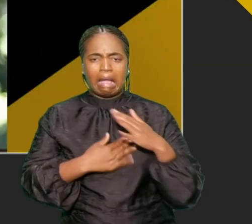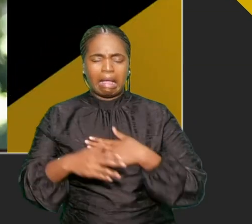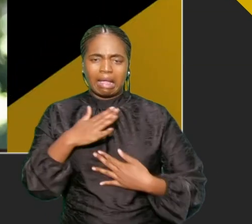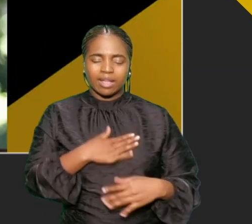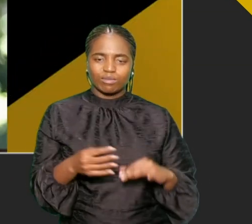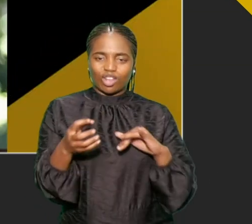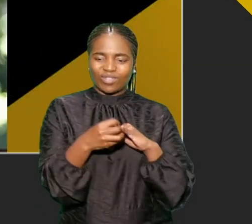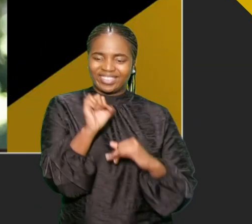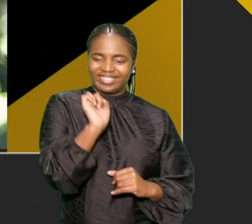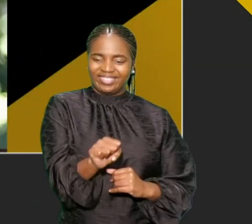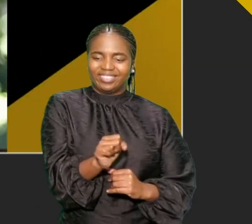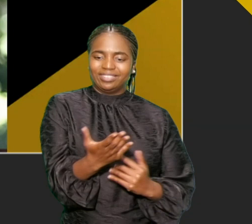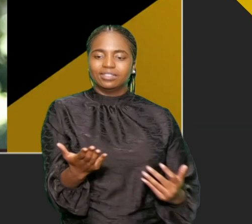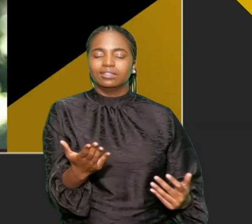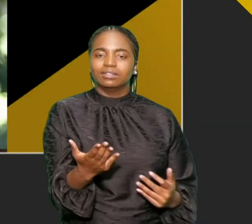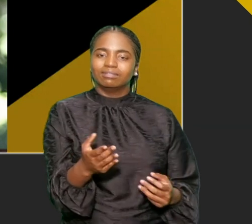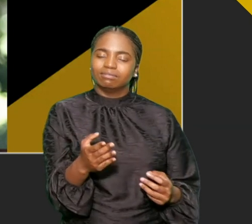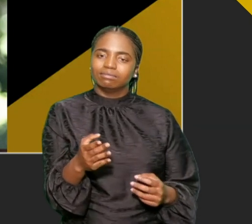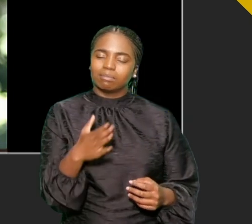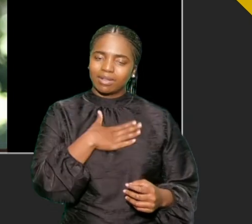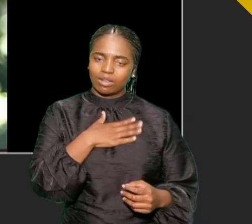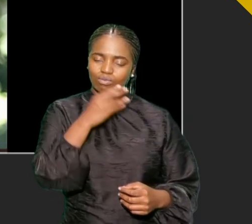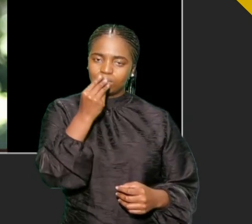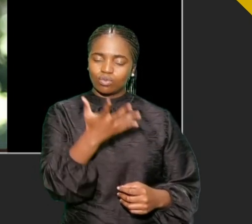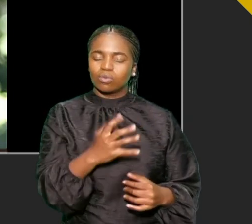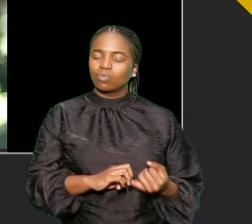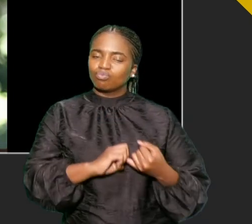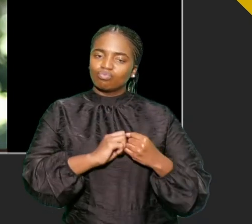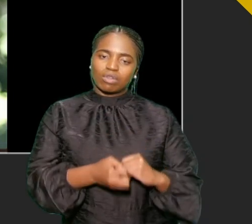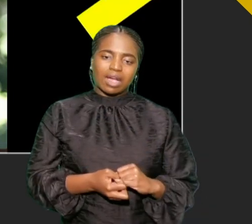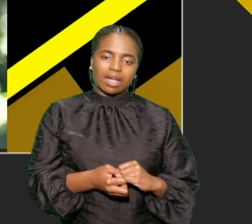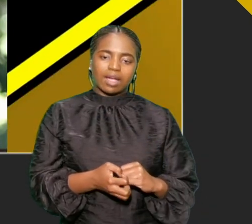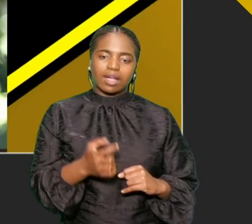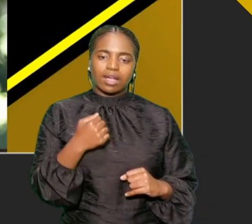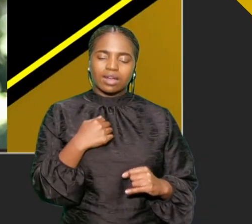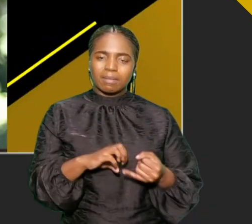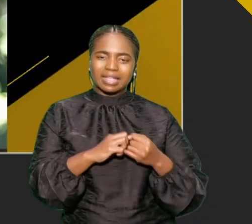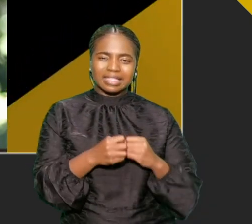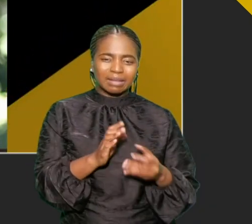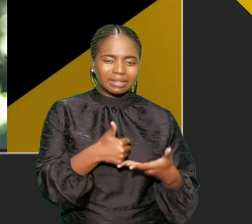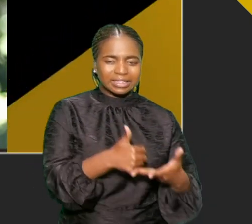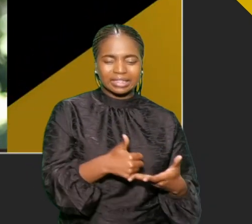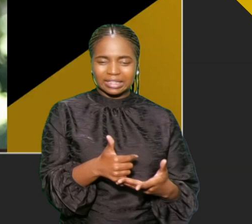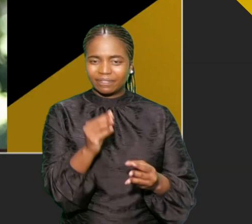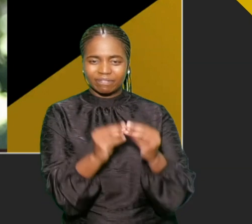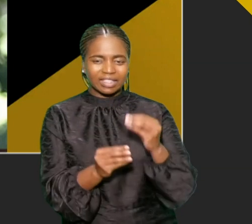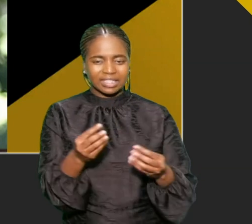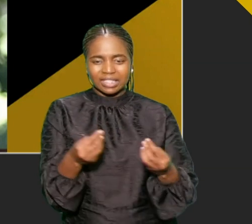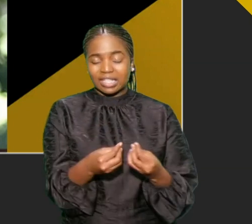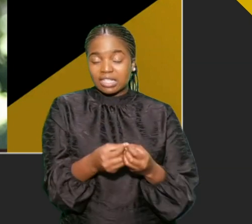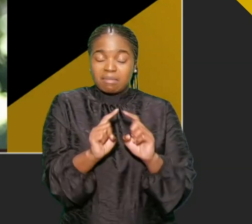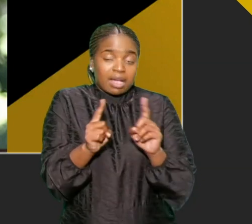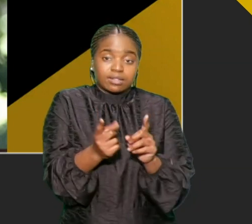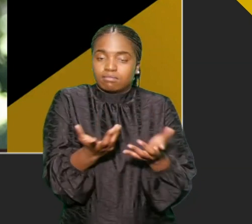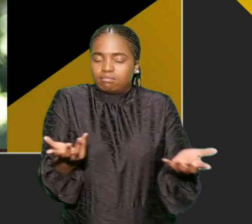emshadweni. That's literally their line. So we tried, you know. They also tried to step in to try fix things, but it got to a